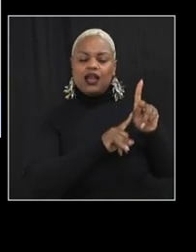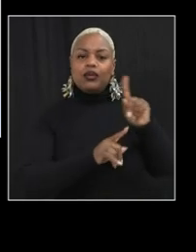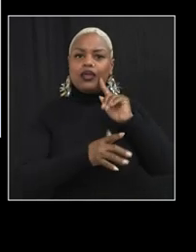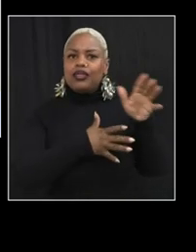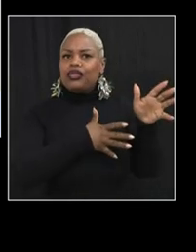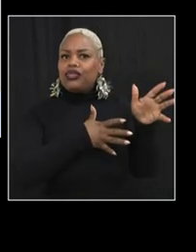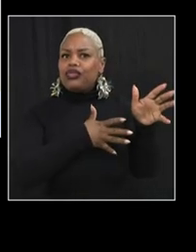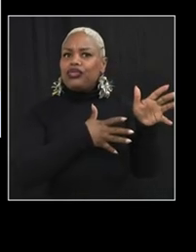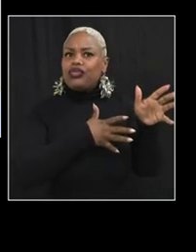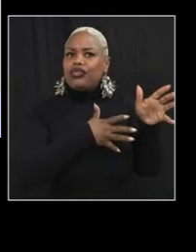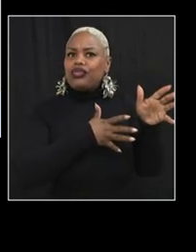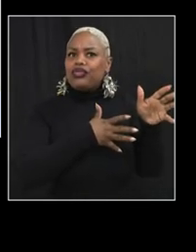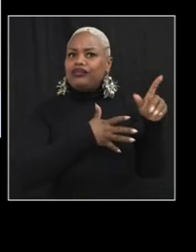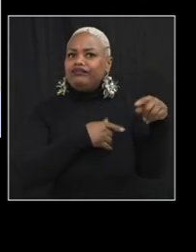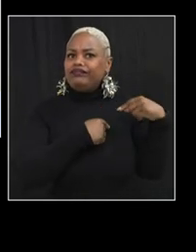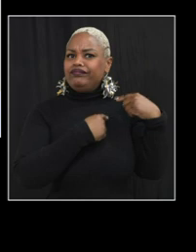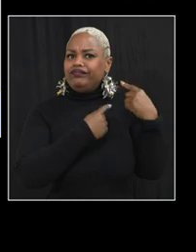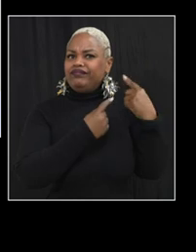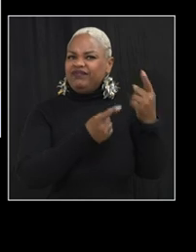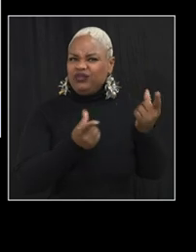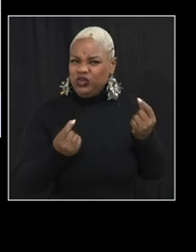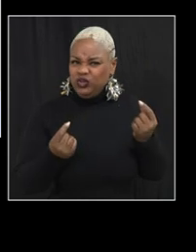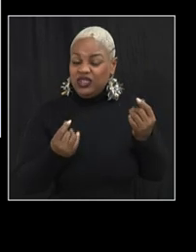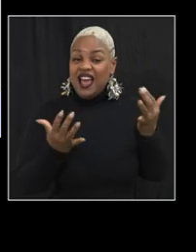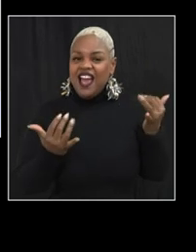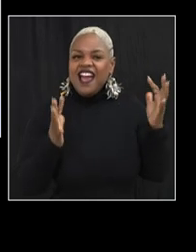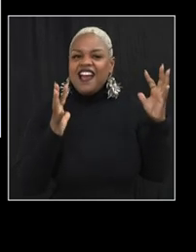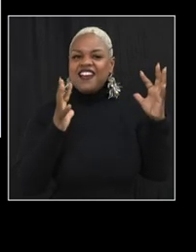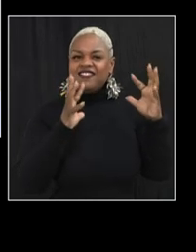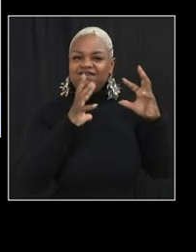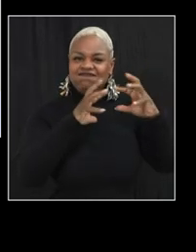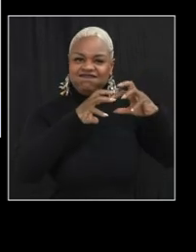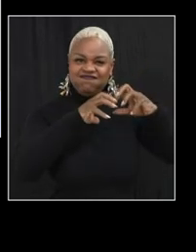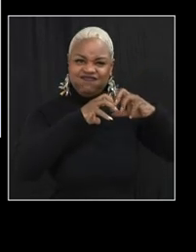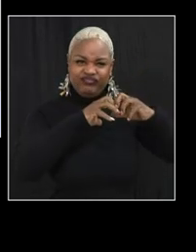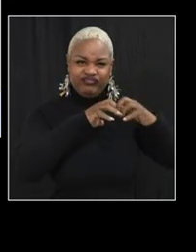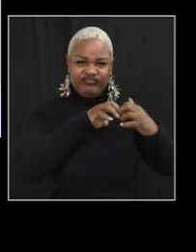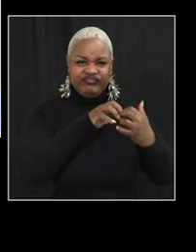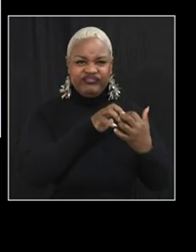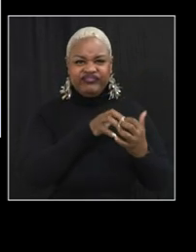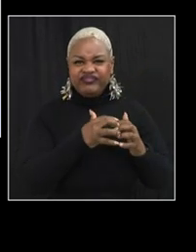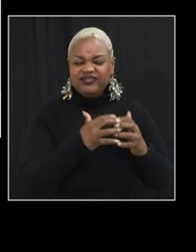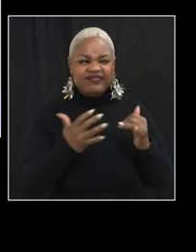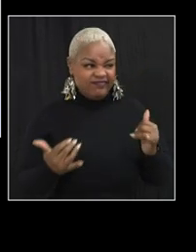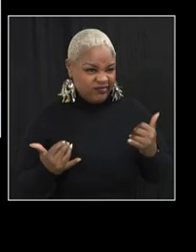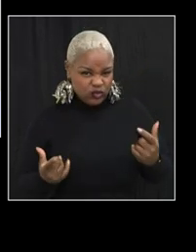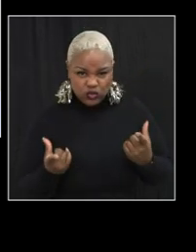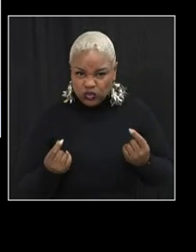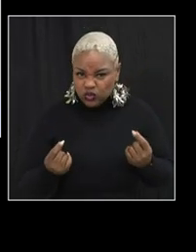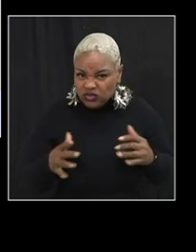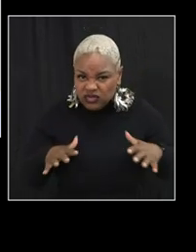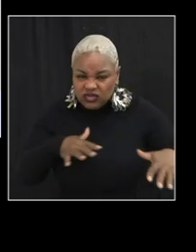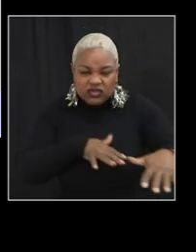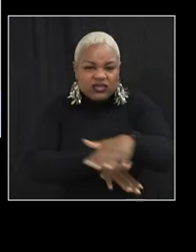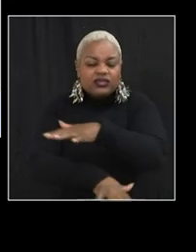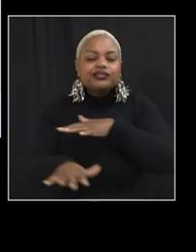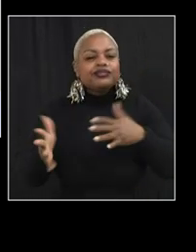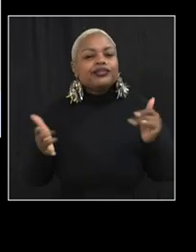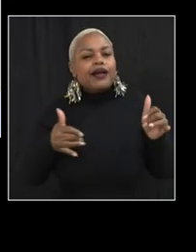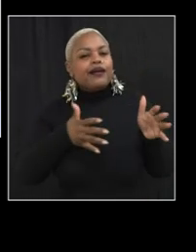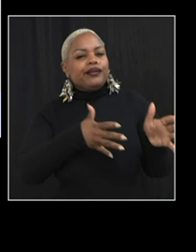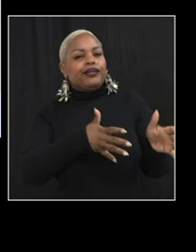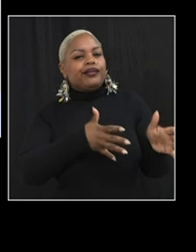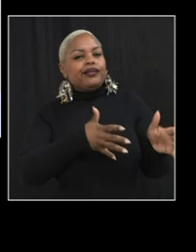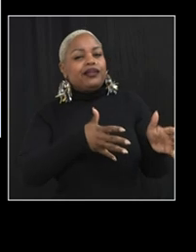it's been sitting there, decaying, surrounded by asphalt. And it's 174